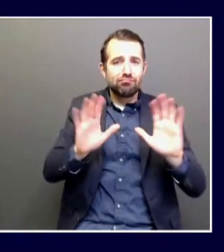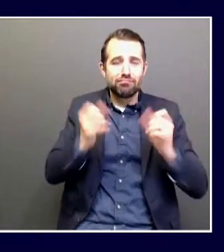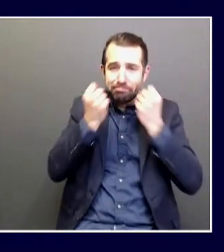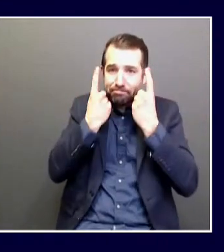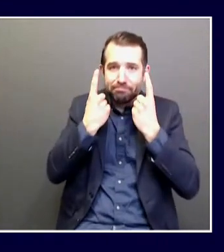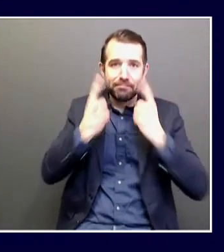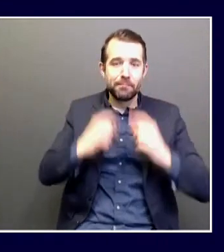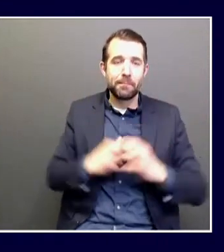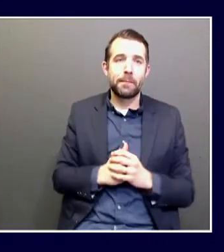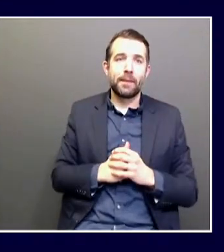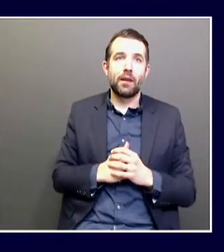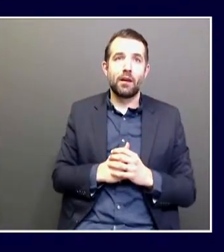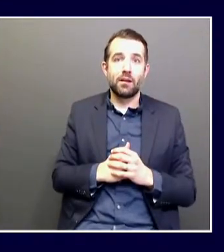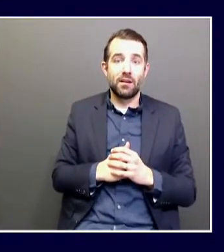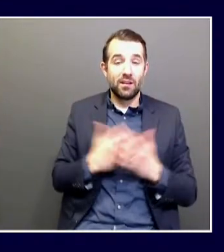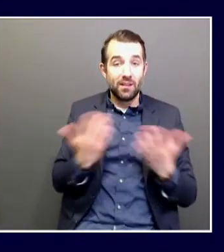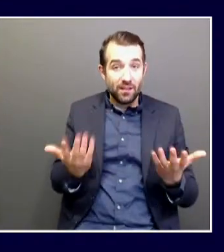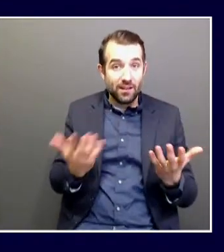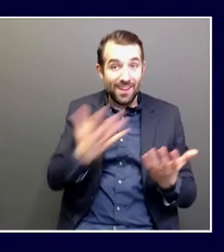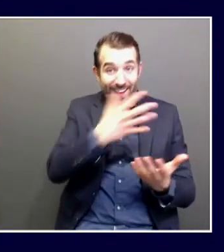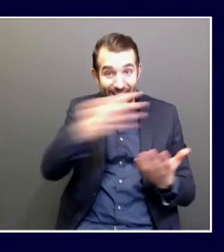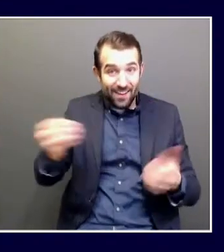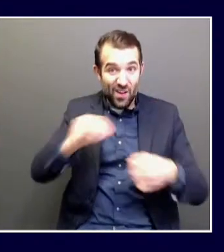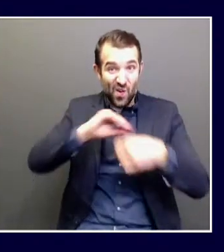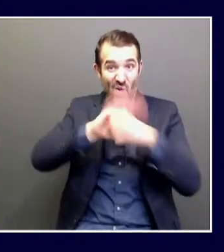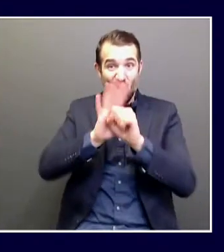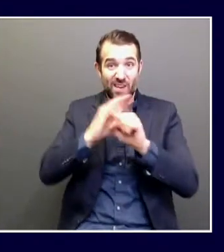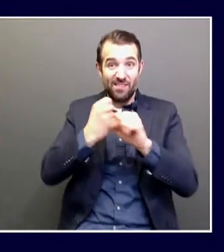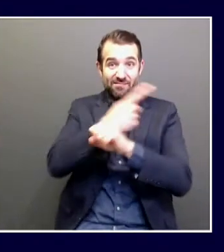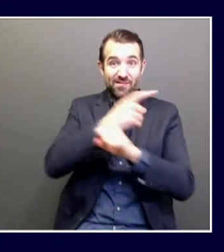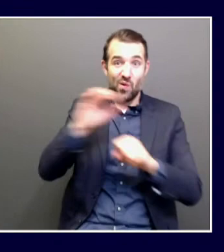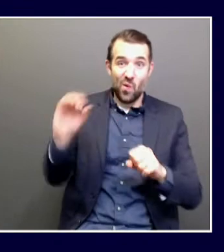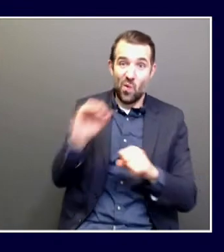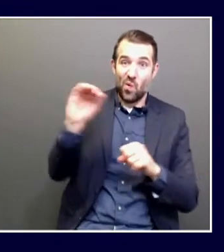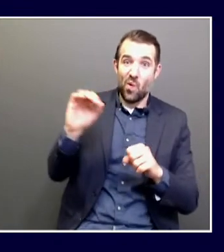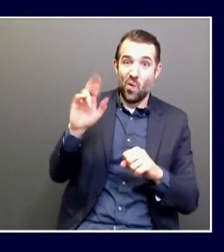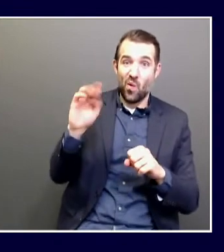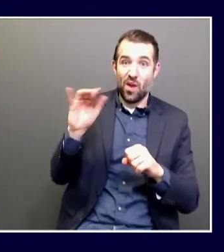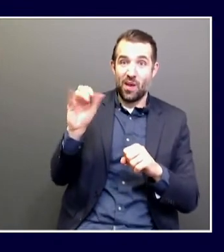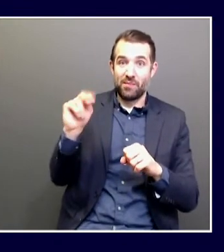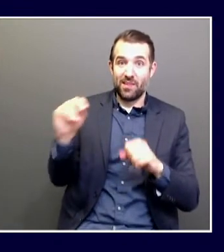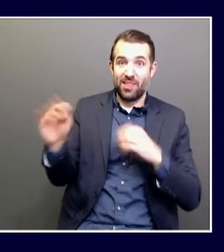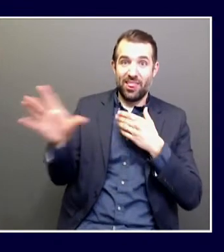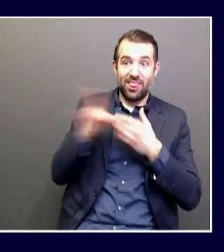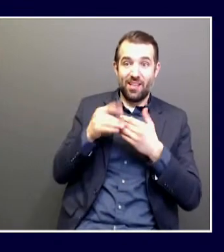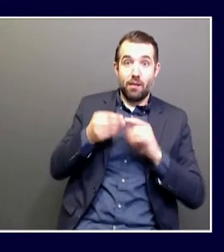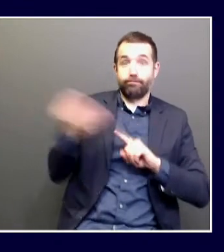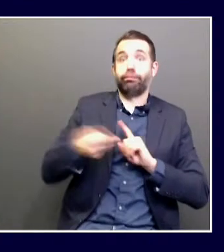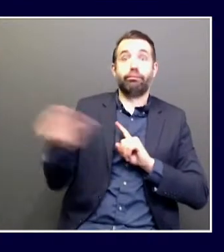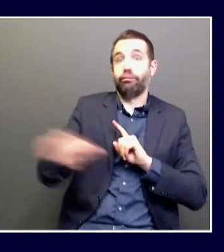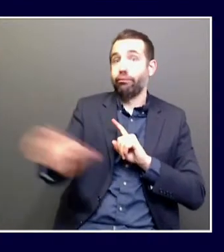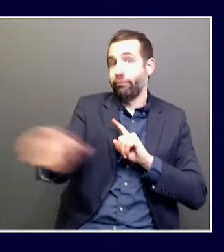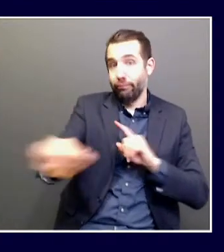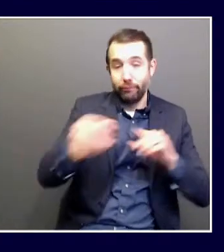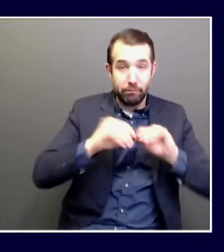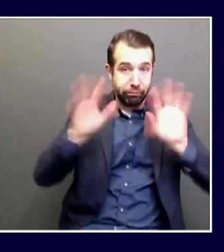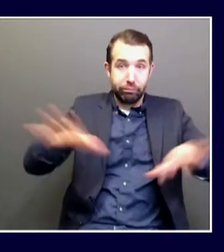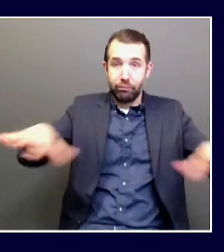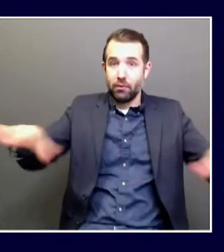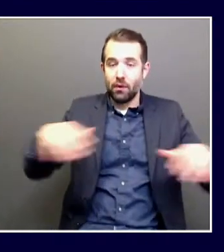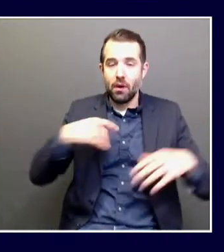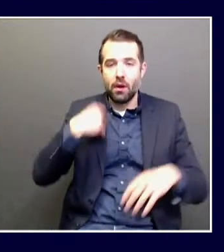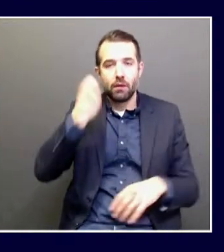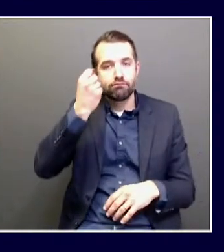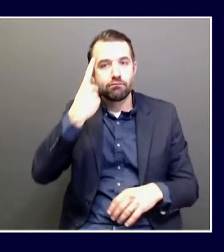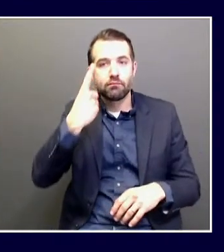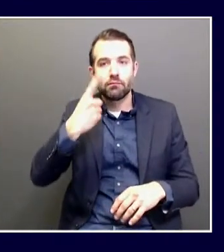staring down a variant that is going to be spreading a lot more. So I get why it would be easy to go toward that degree of resignation, but I don't think it's